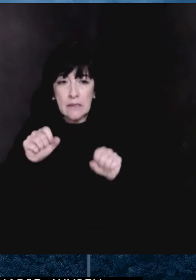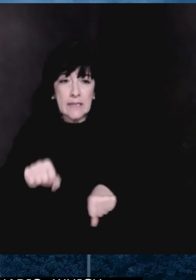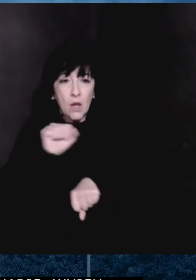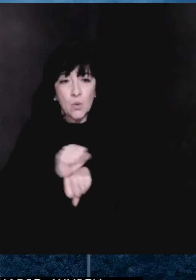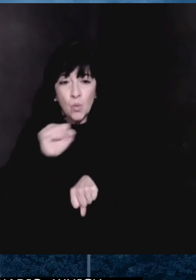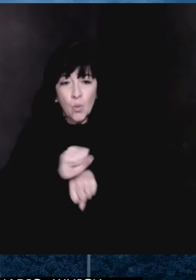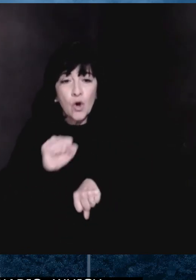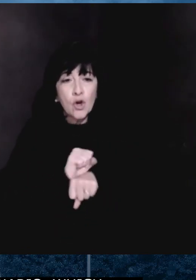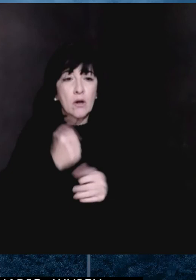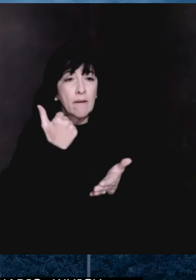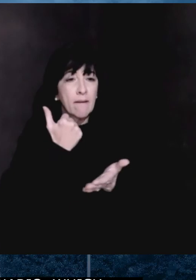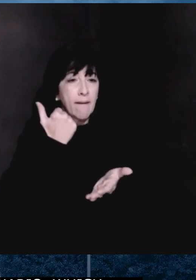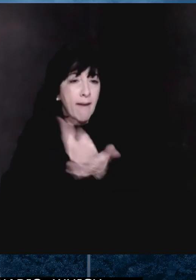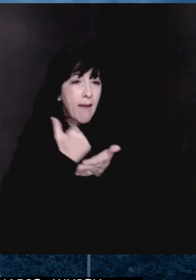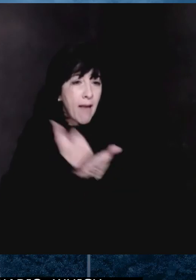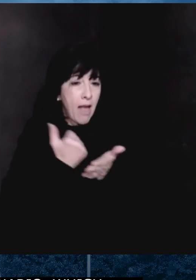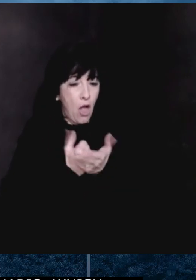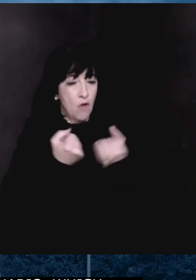present.